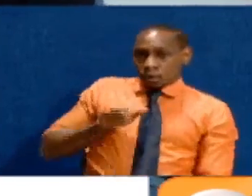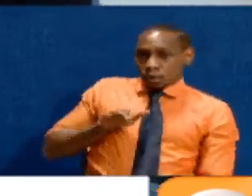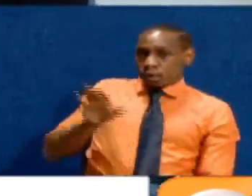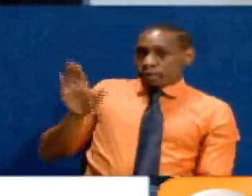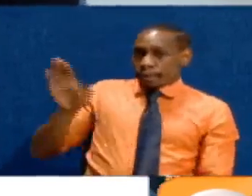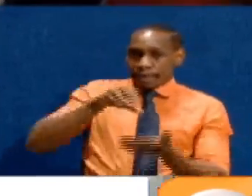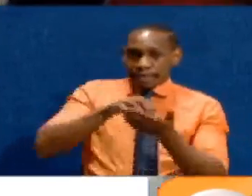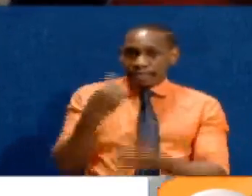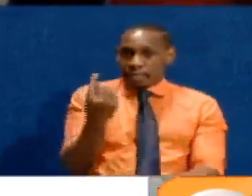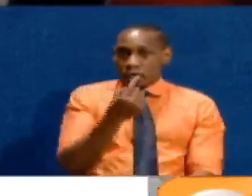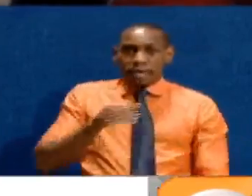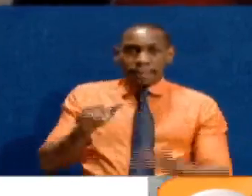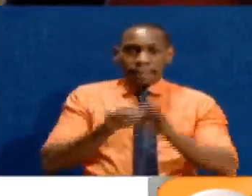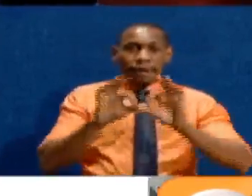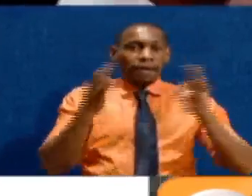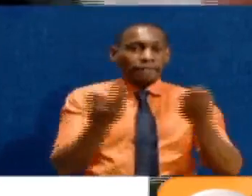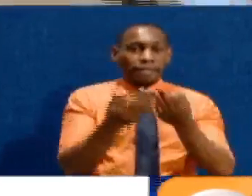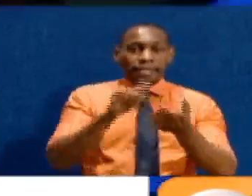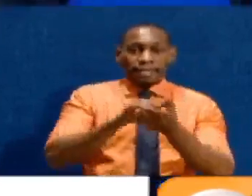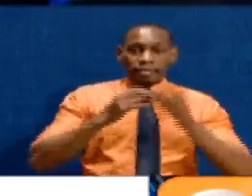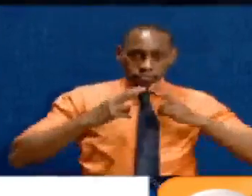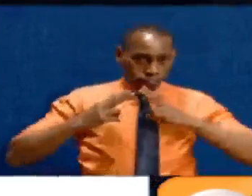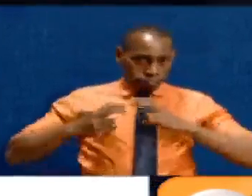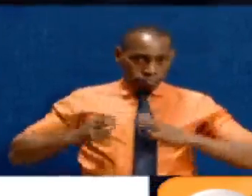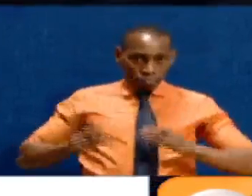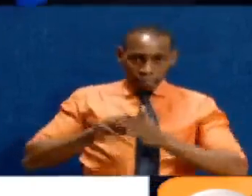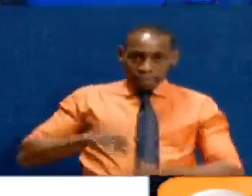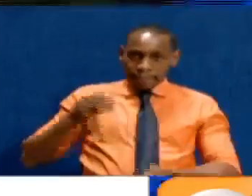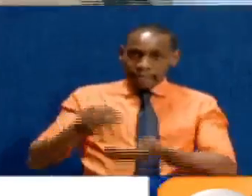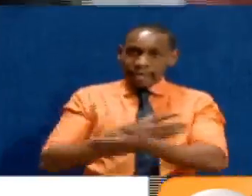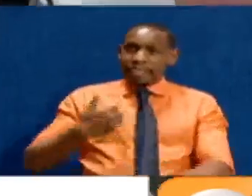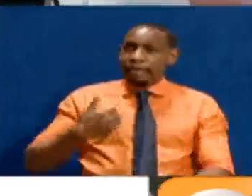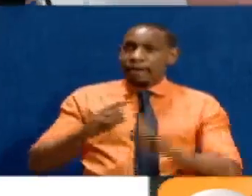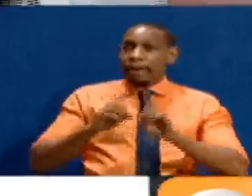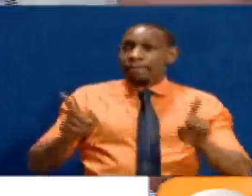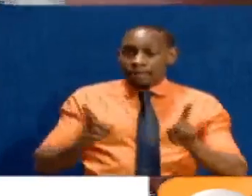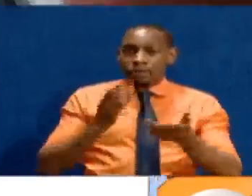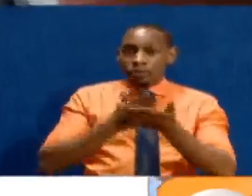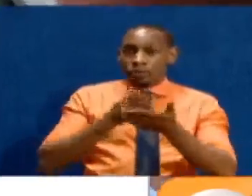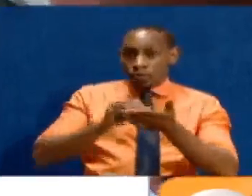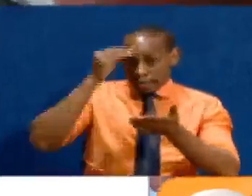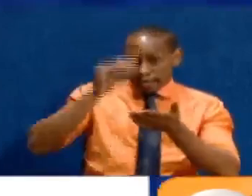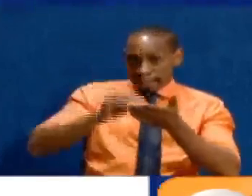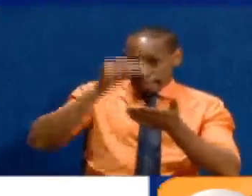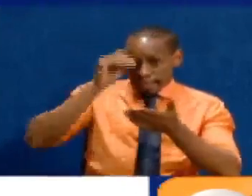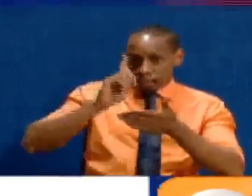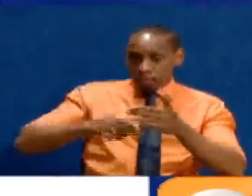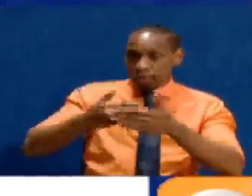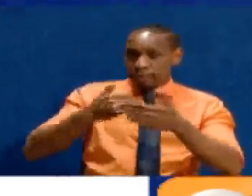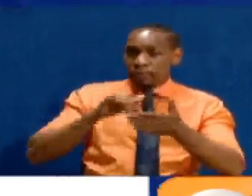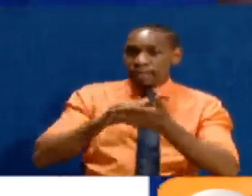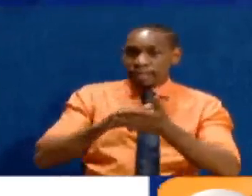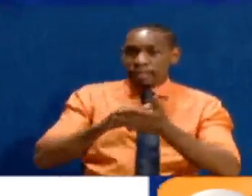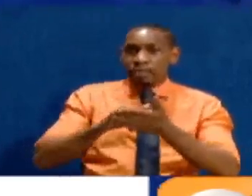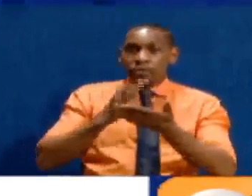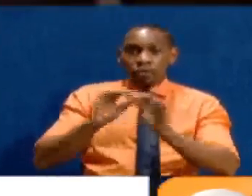she is the only member of her family to be diagnosed with cancer. But one thing she learned early on proved to be